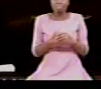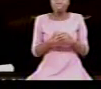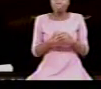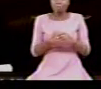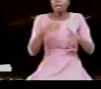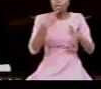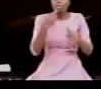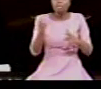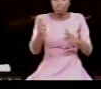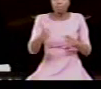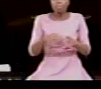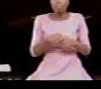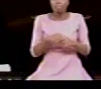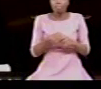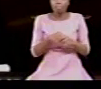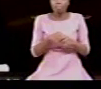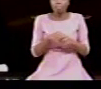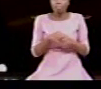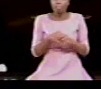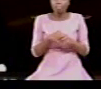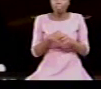Tell them, the Israelites.